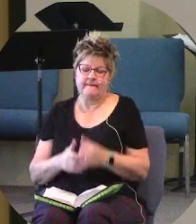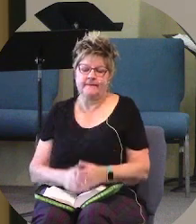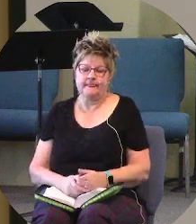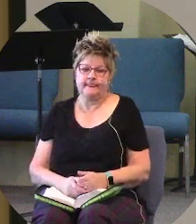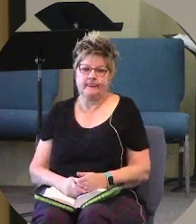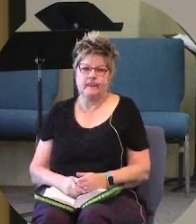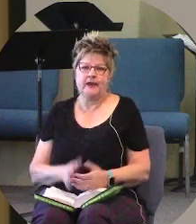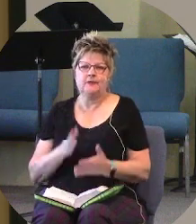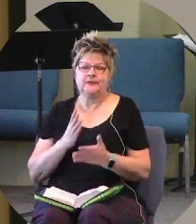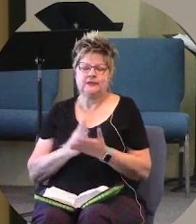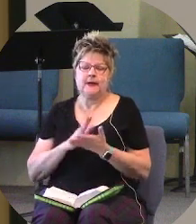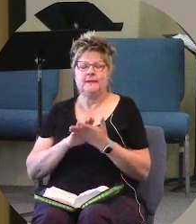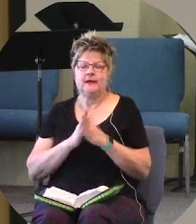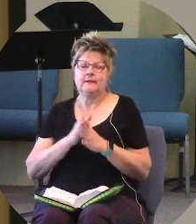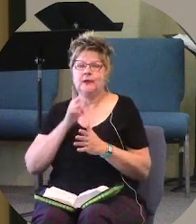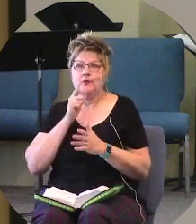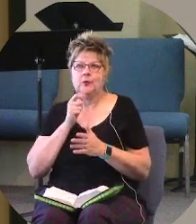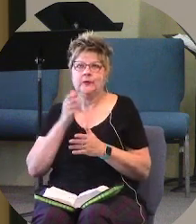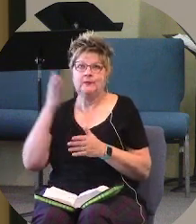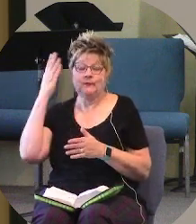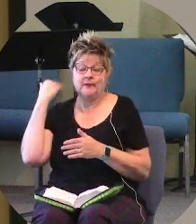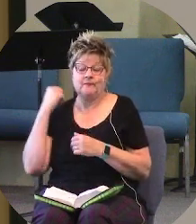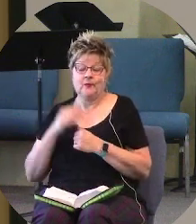they would stop being who they were